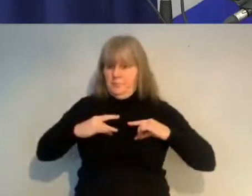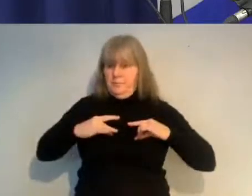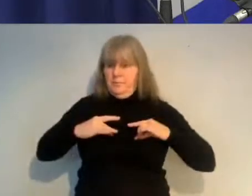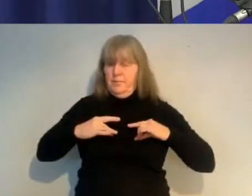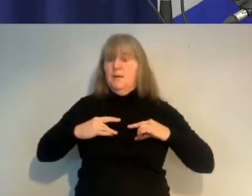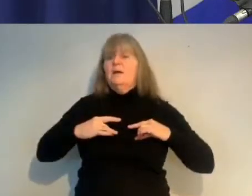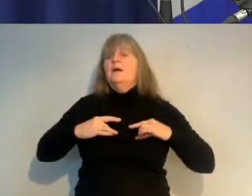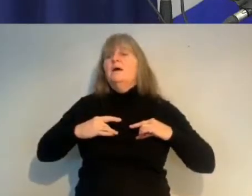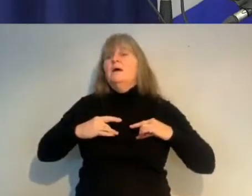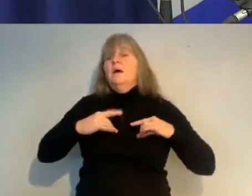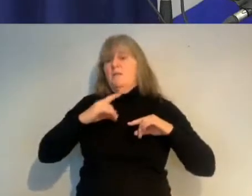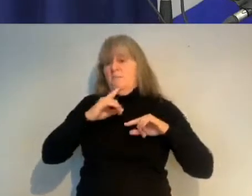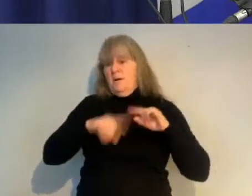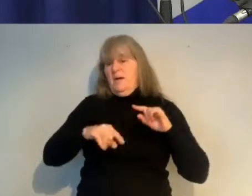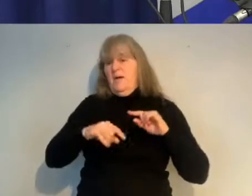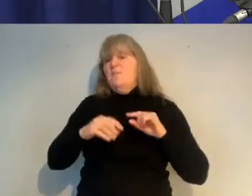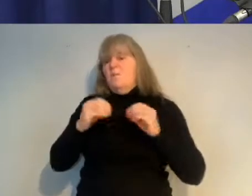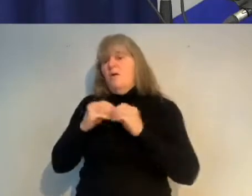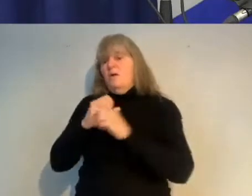with Delta.